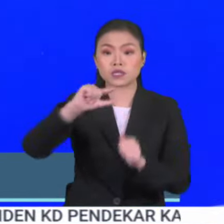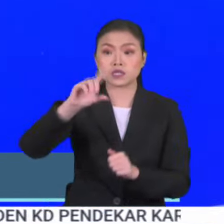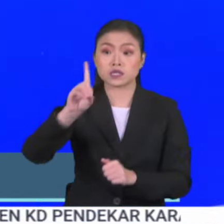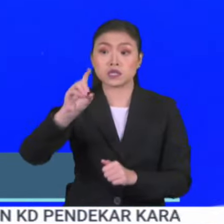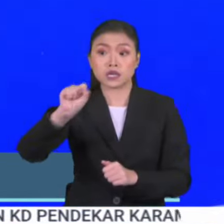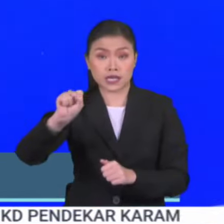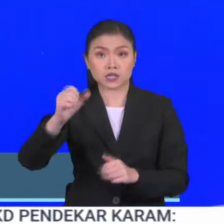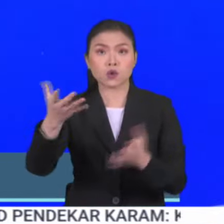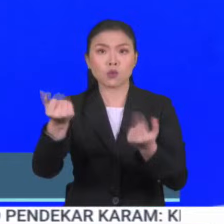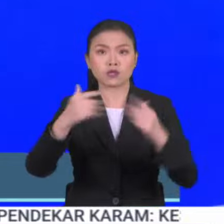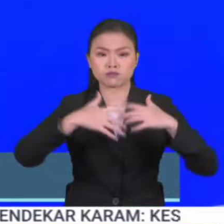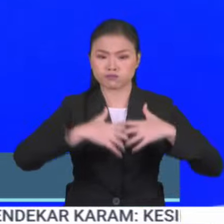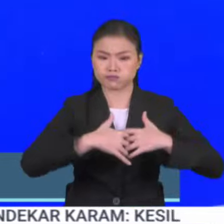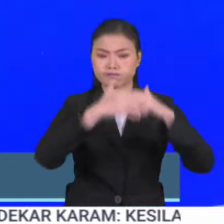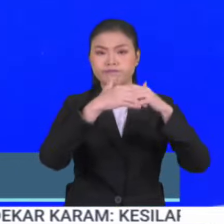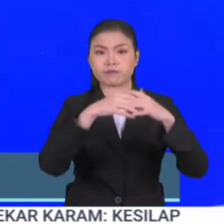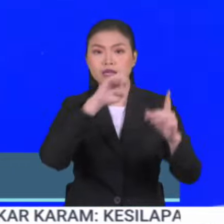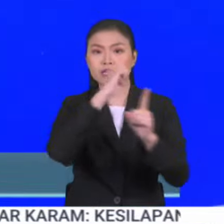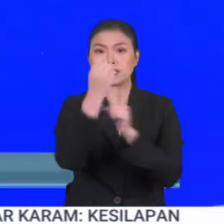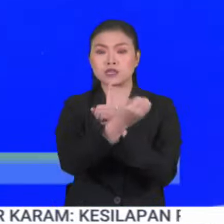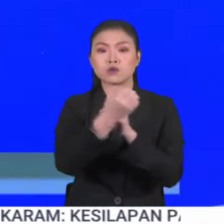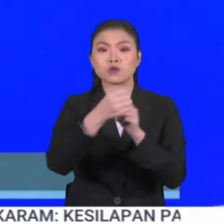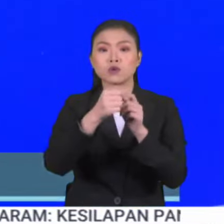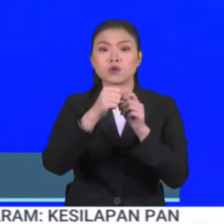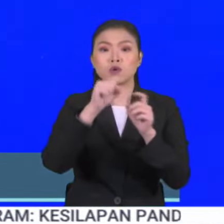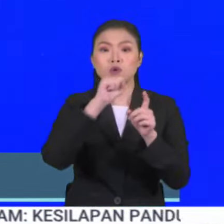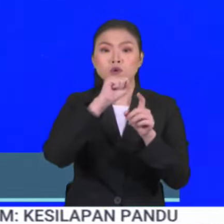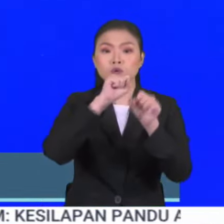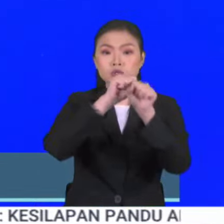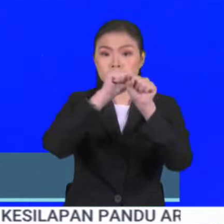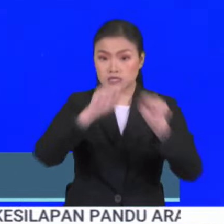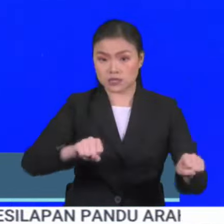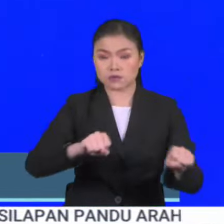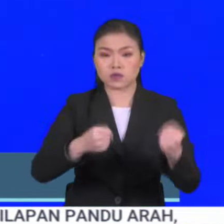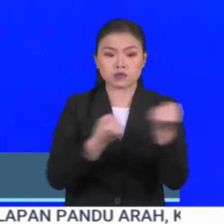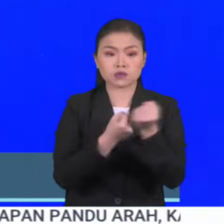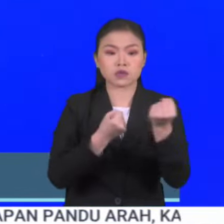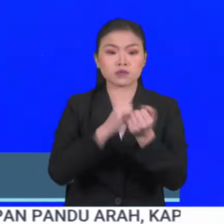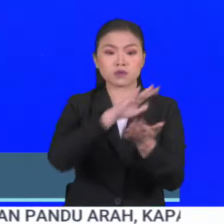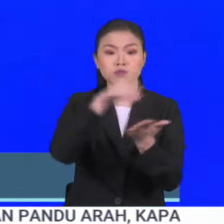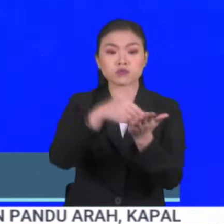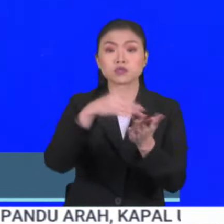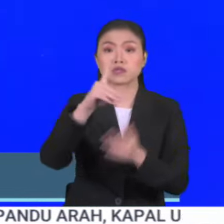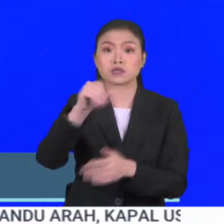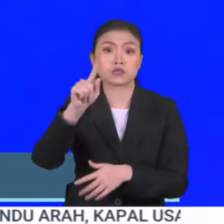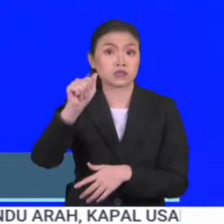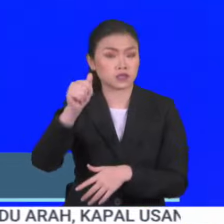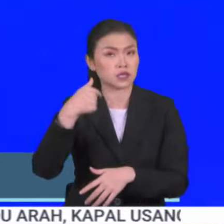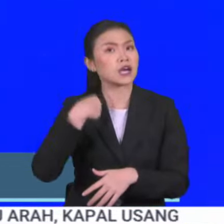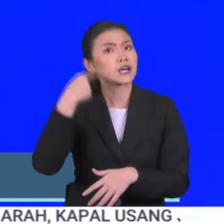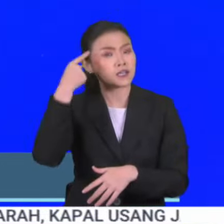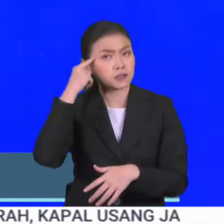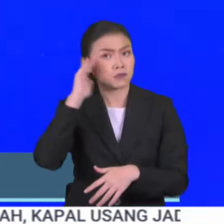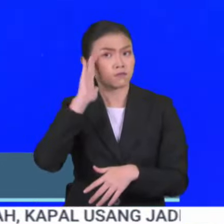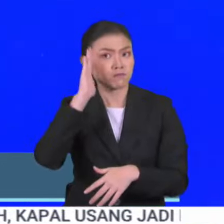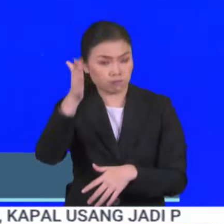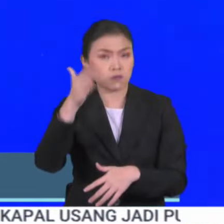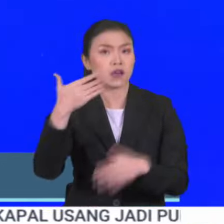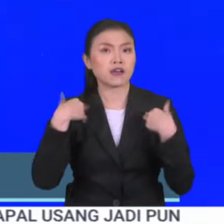ecosystem that will support data centers as well. So I believe moving ahead there will be definitely